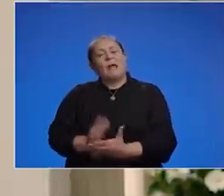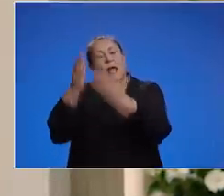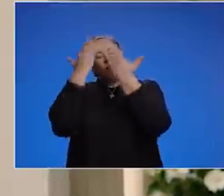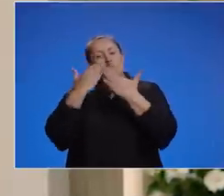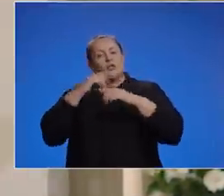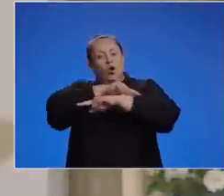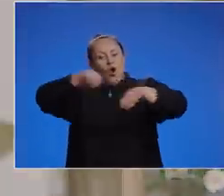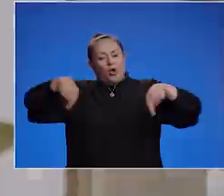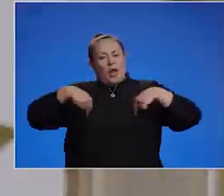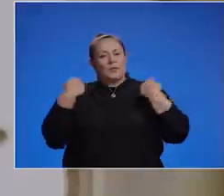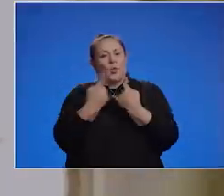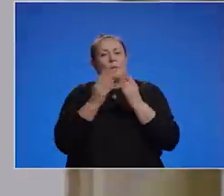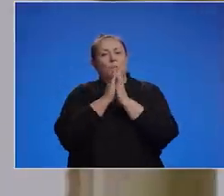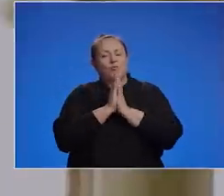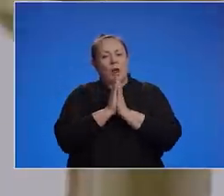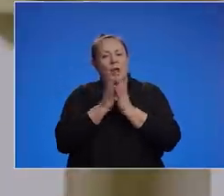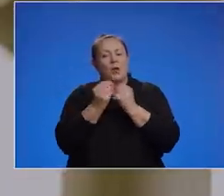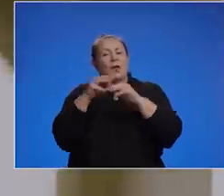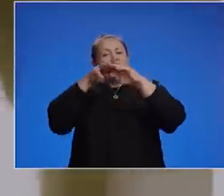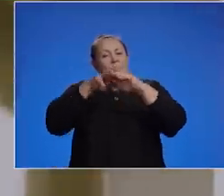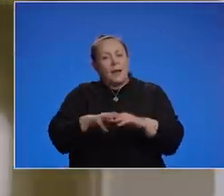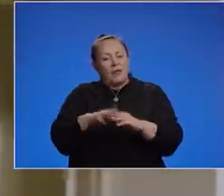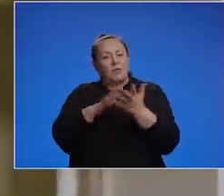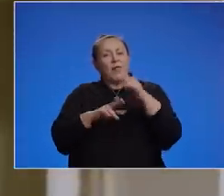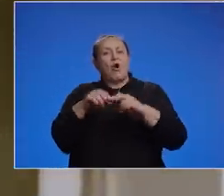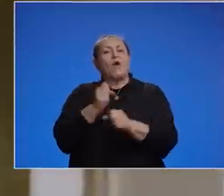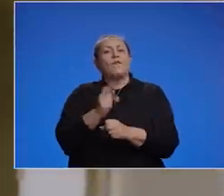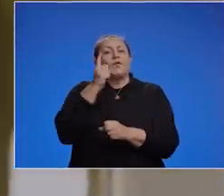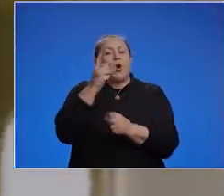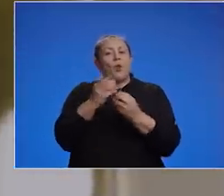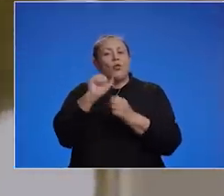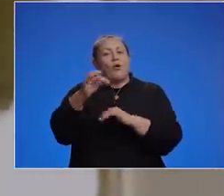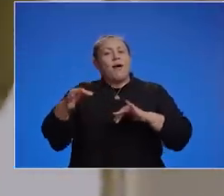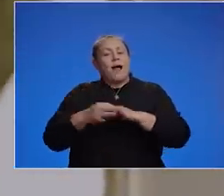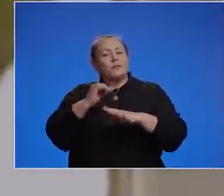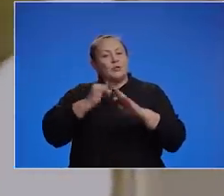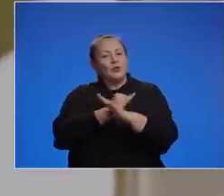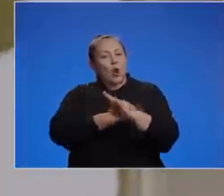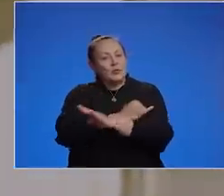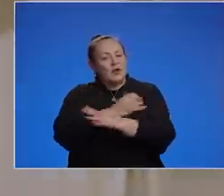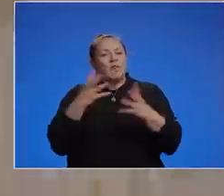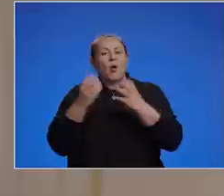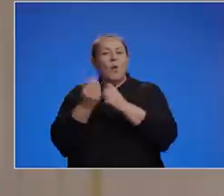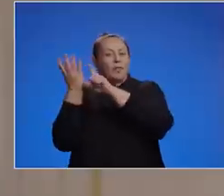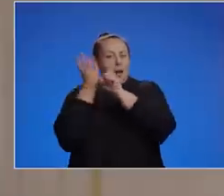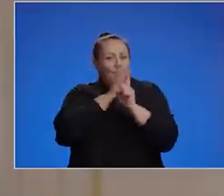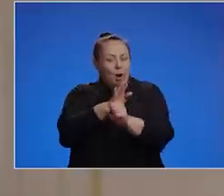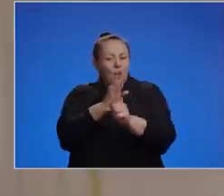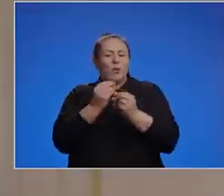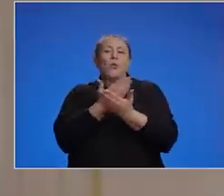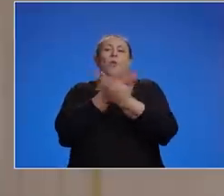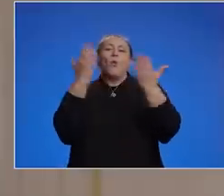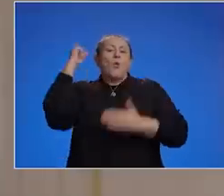face. Have mercy on us all, we pray, that with the blessed Virgin Mary, Mother of God, with blessed Joseph,